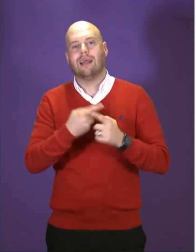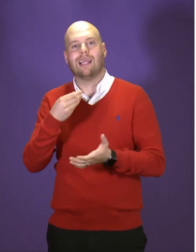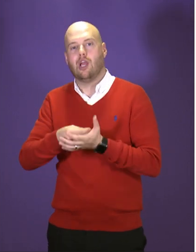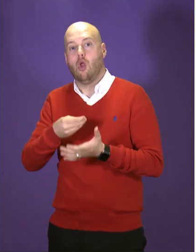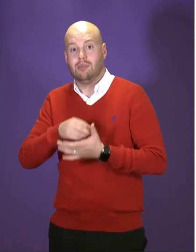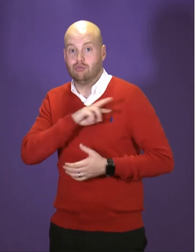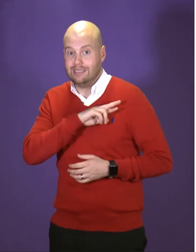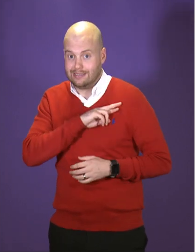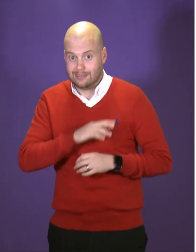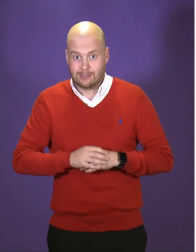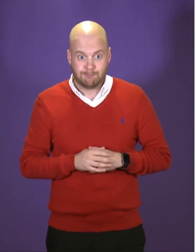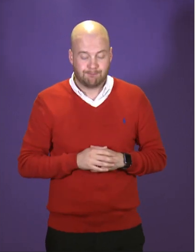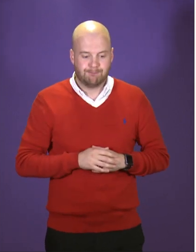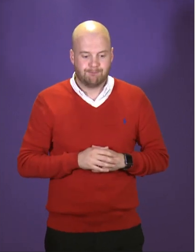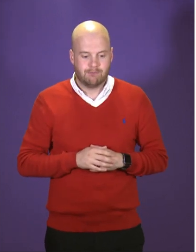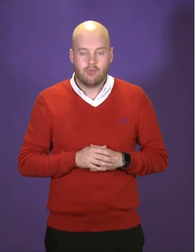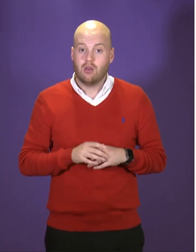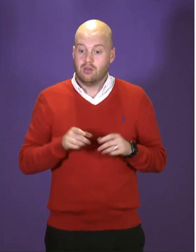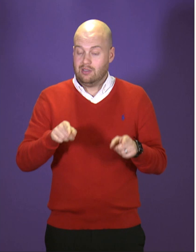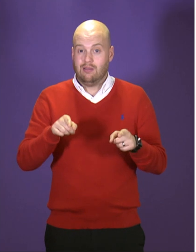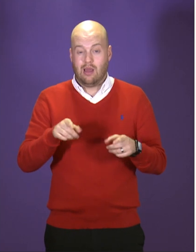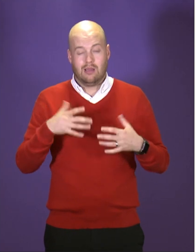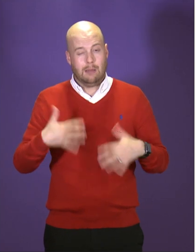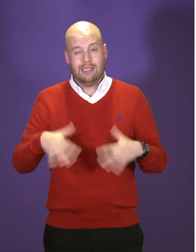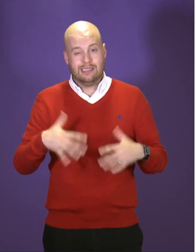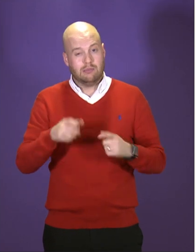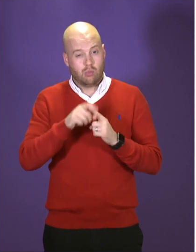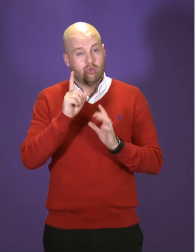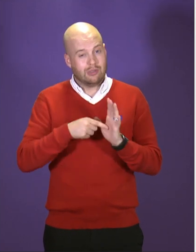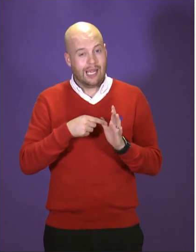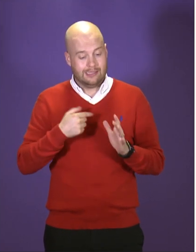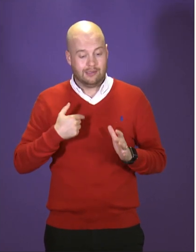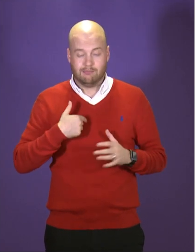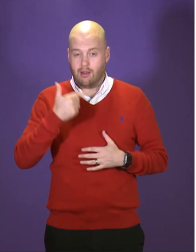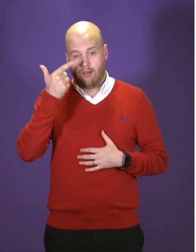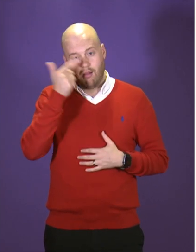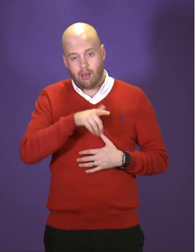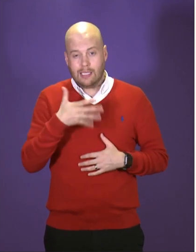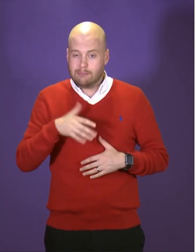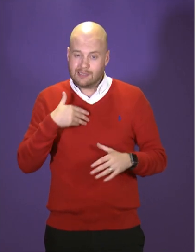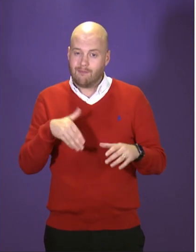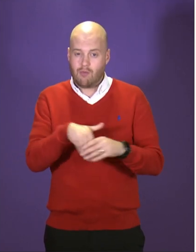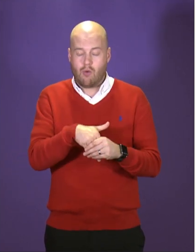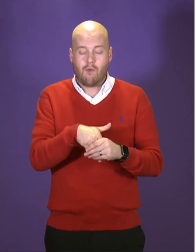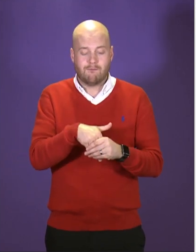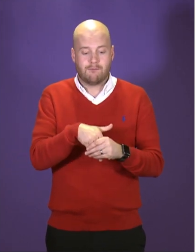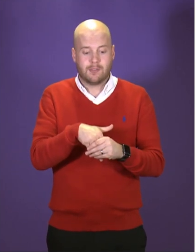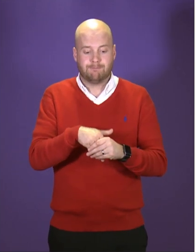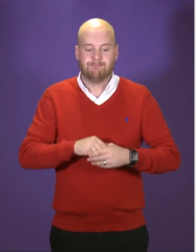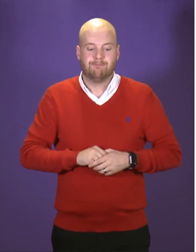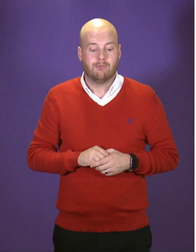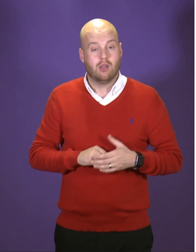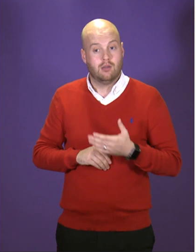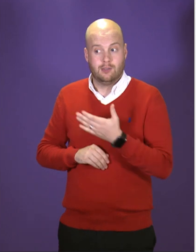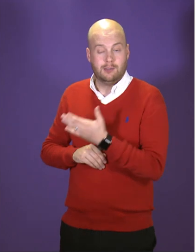It's exemplified for me by an amazing project I was lucky enough to work on, caught here in this image. Developed at the Whitworth with